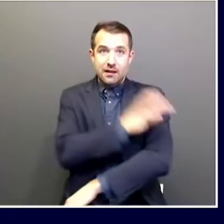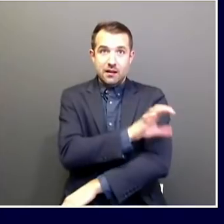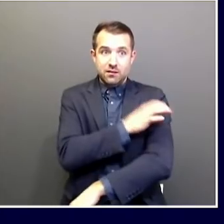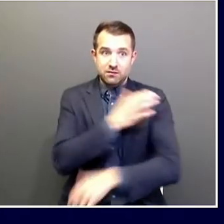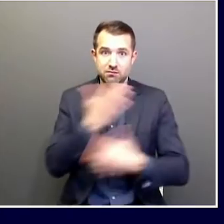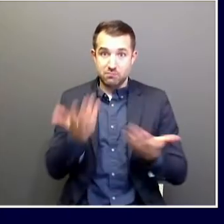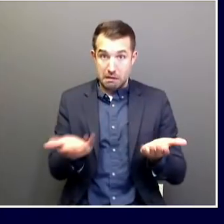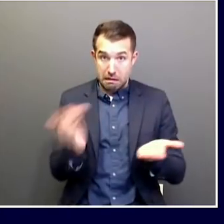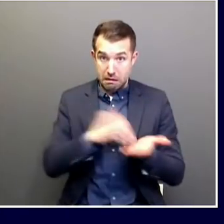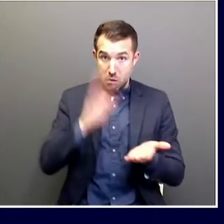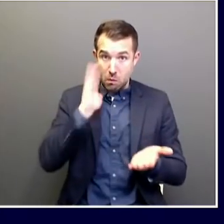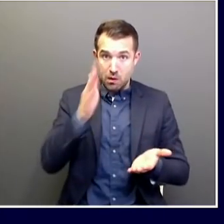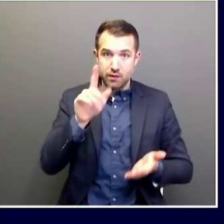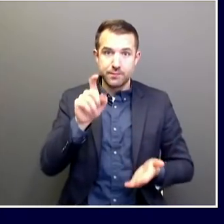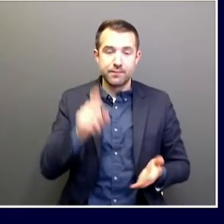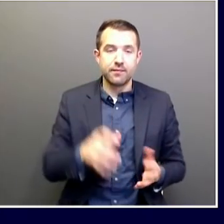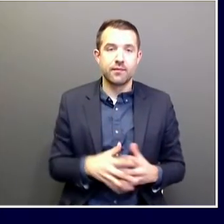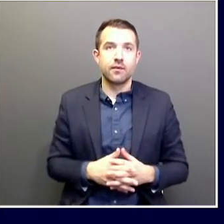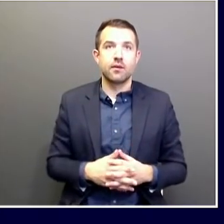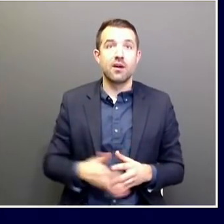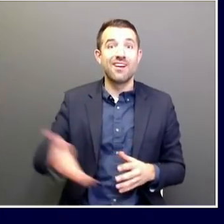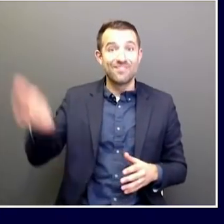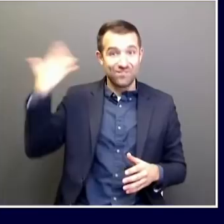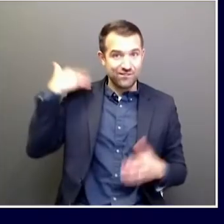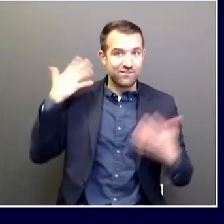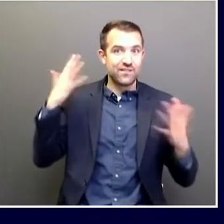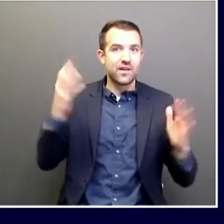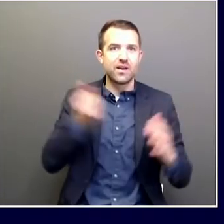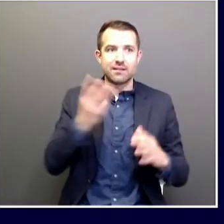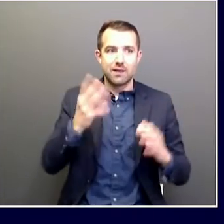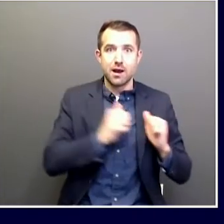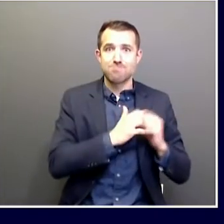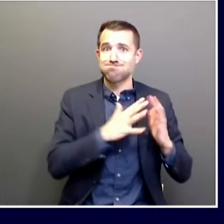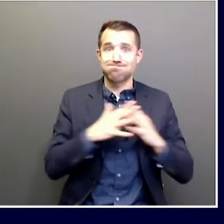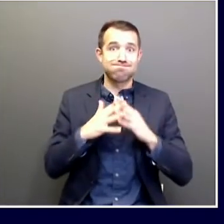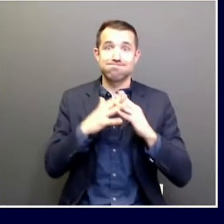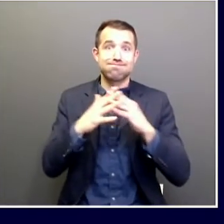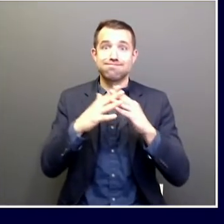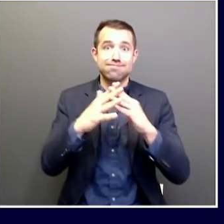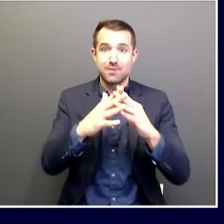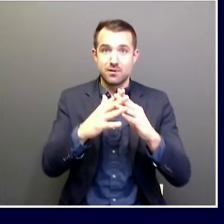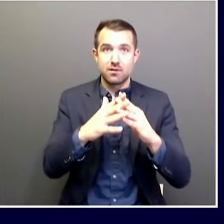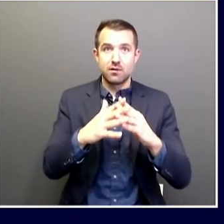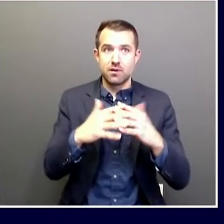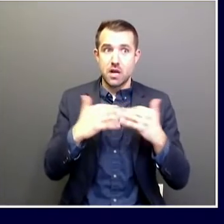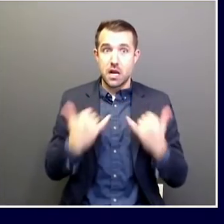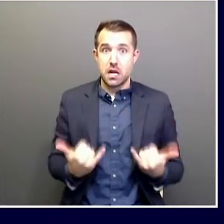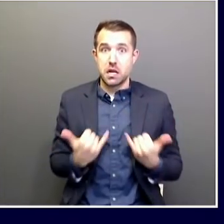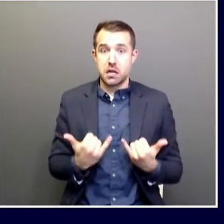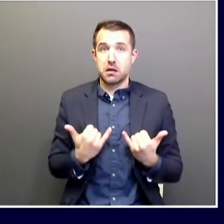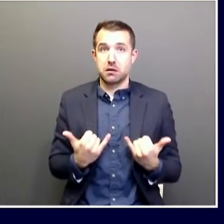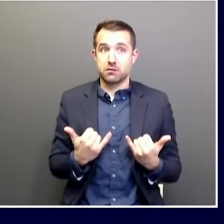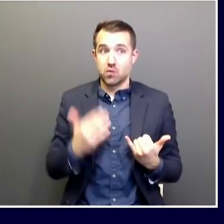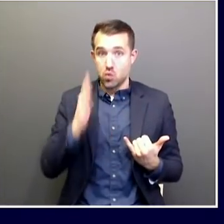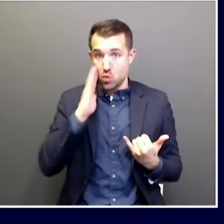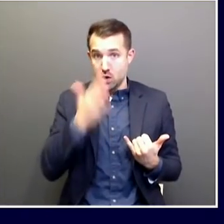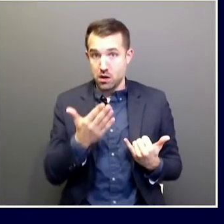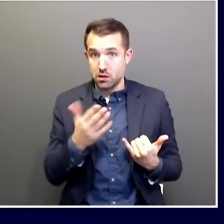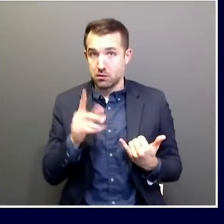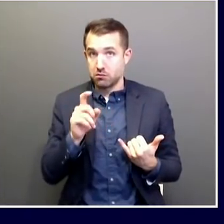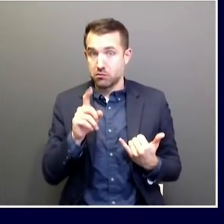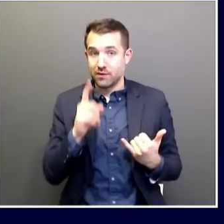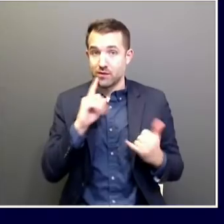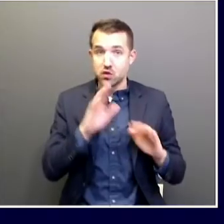around the state as we were originally giving out the vaccines. And if we can expect to see more of those, or if we should just be relying